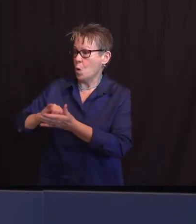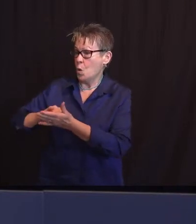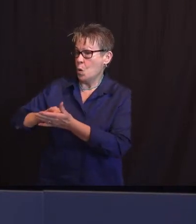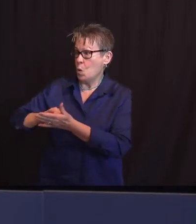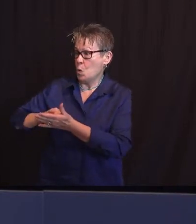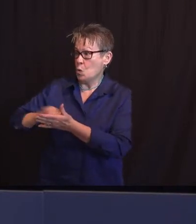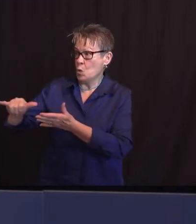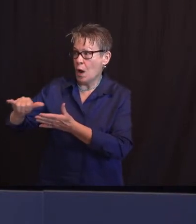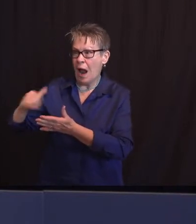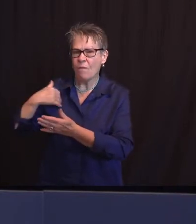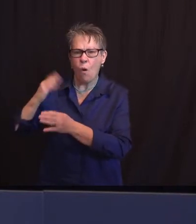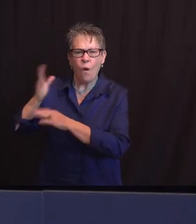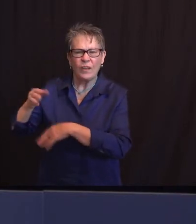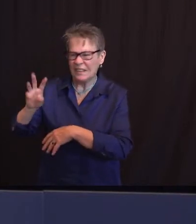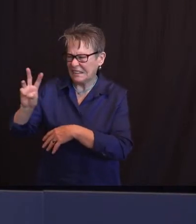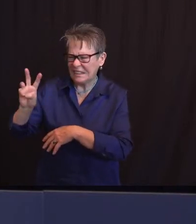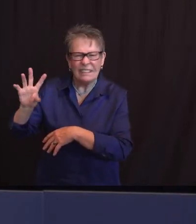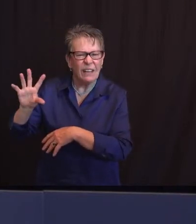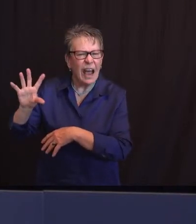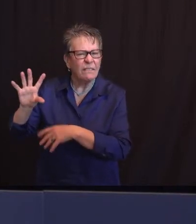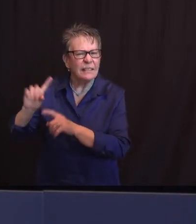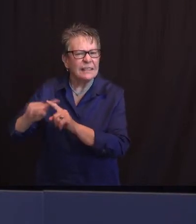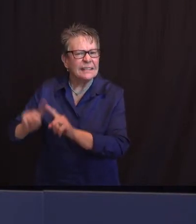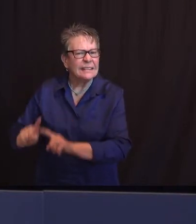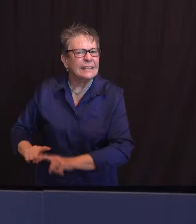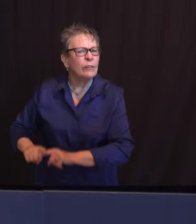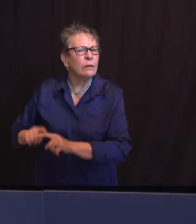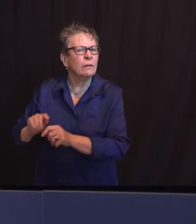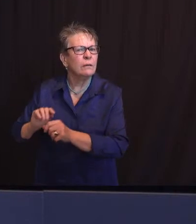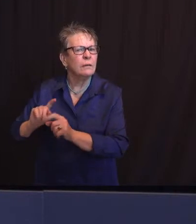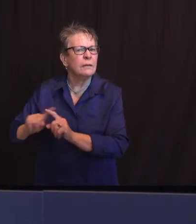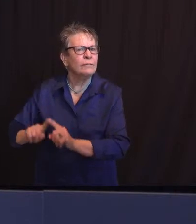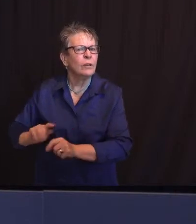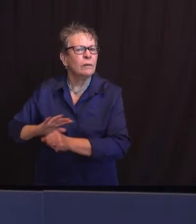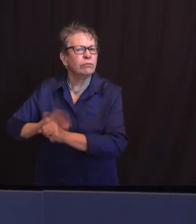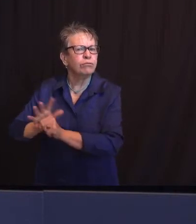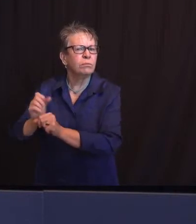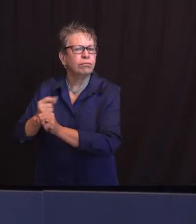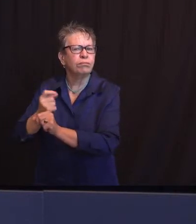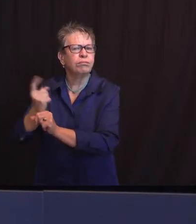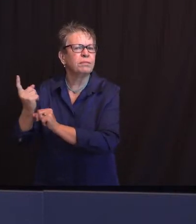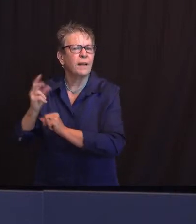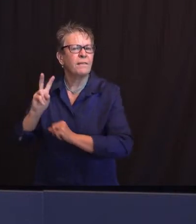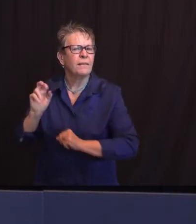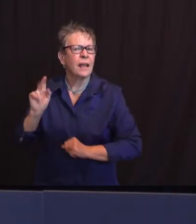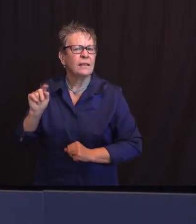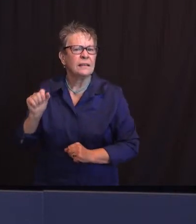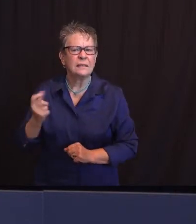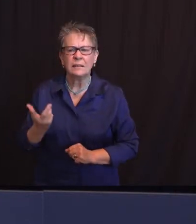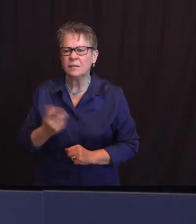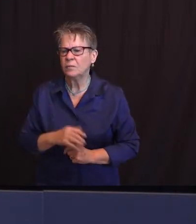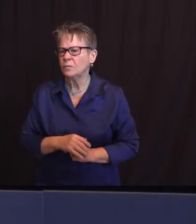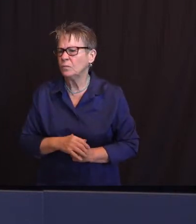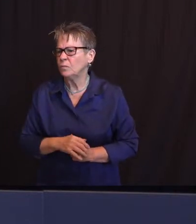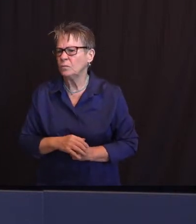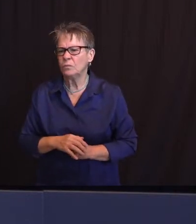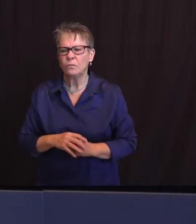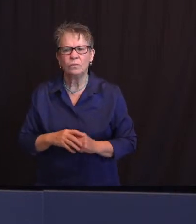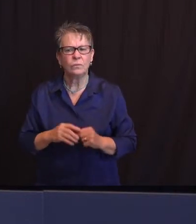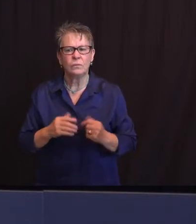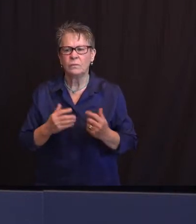with reduced efficacy. We have no variants considered of high